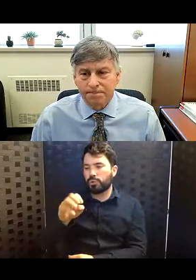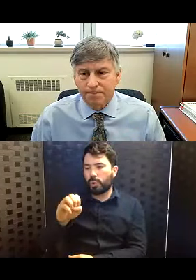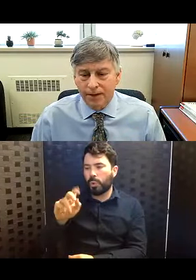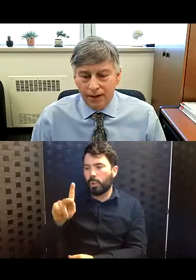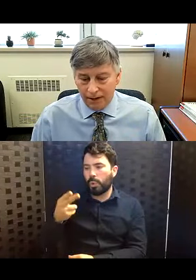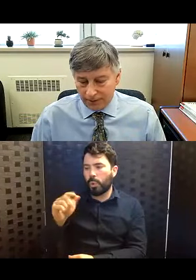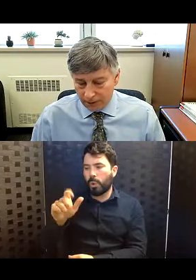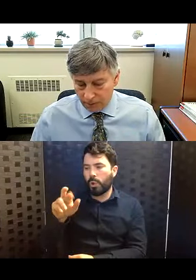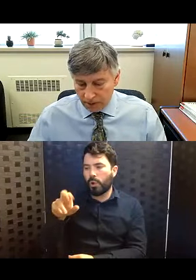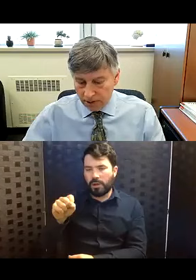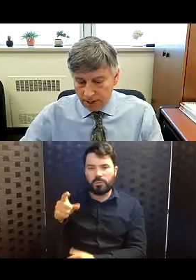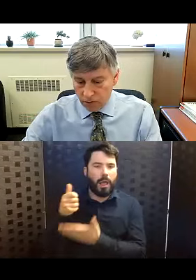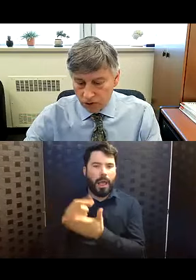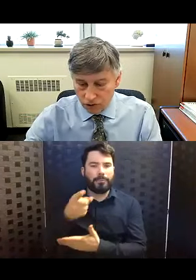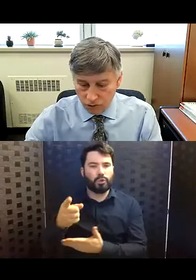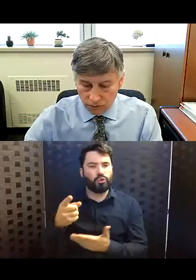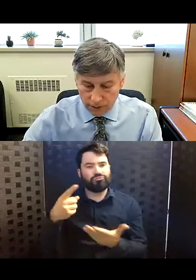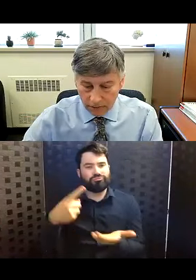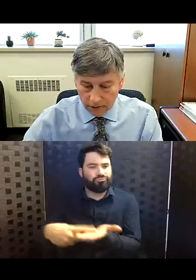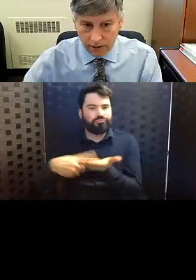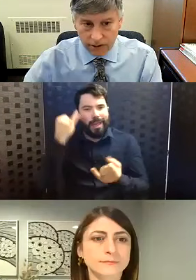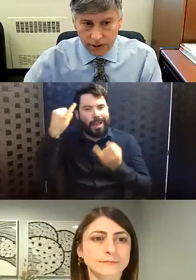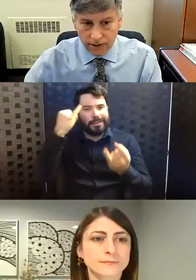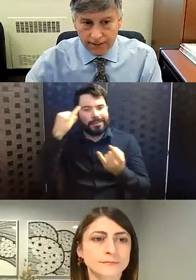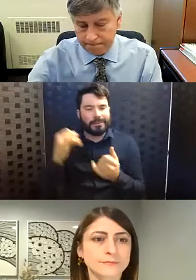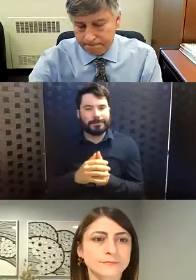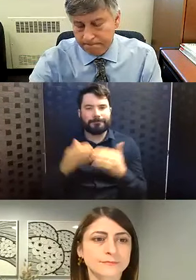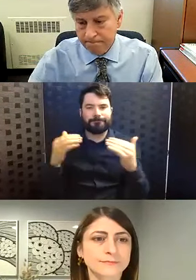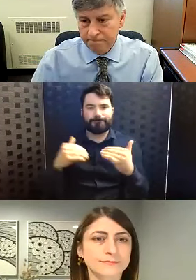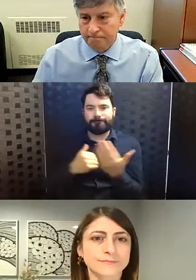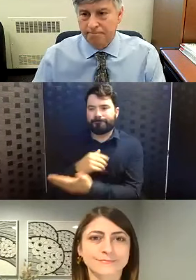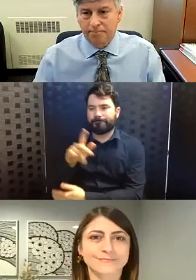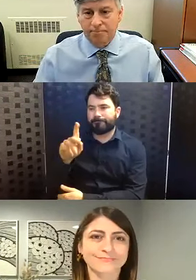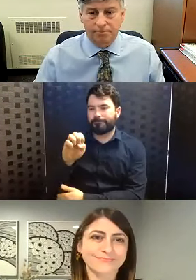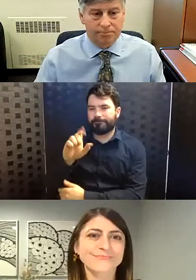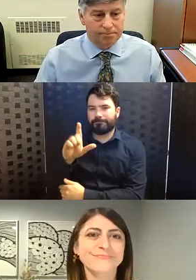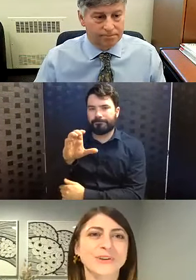up. Thanks very much. And I'm going to turn over now to Kelsey Stratton.